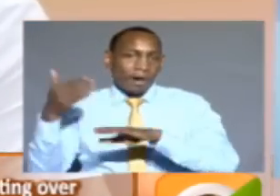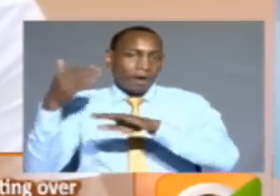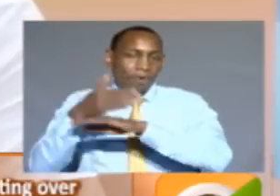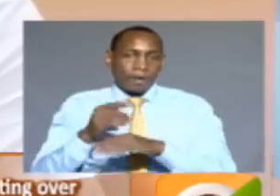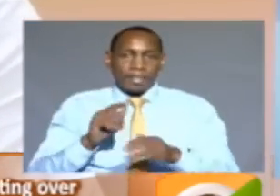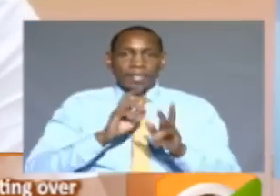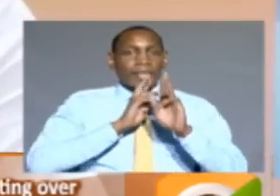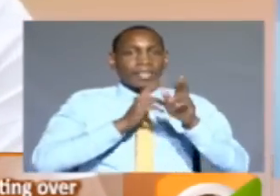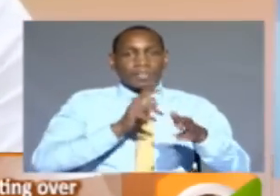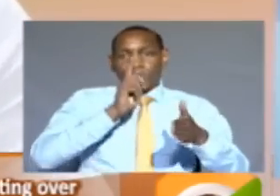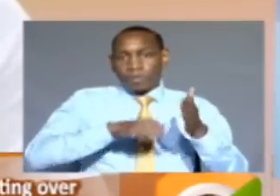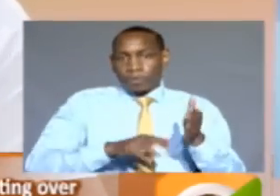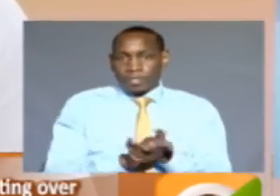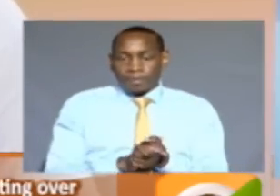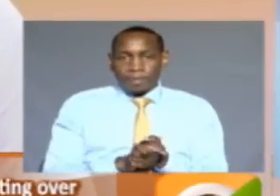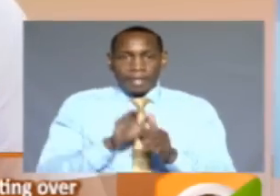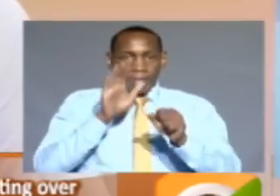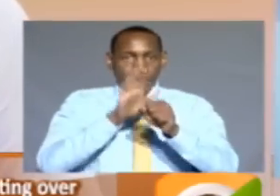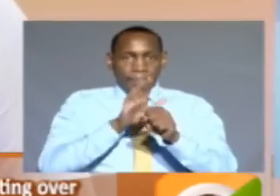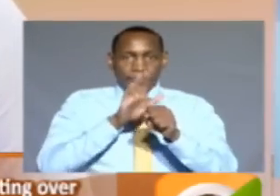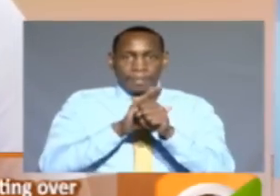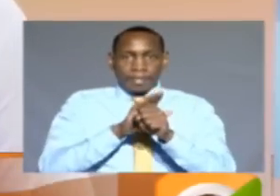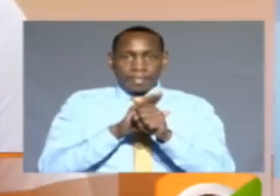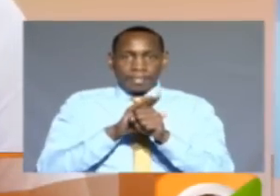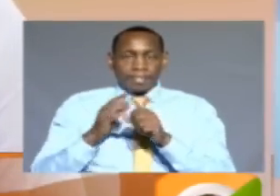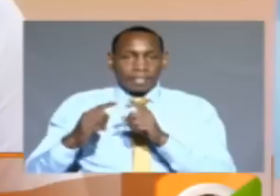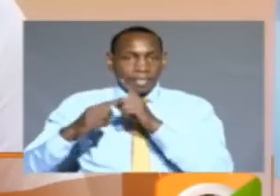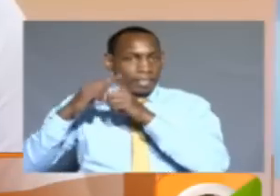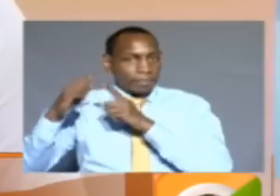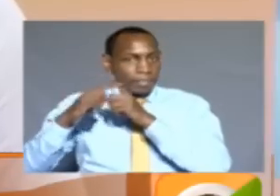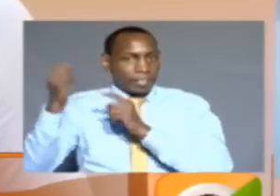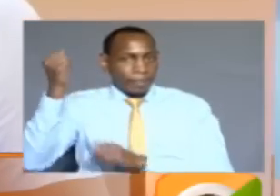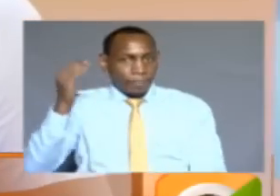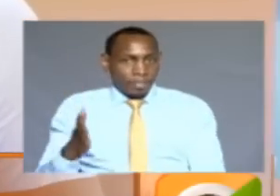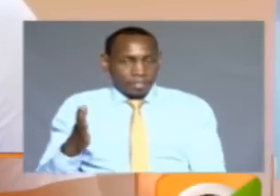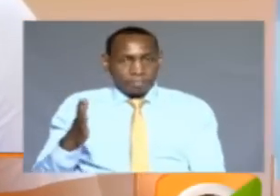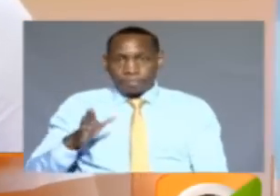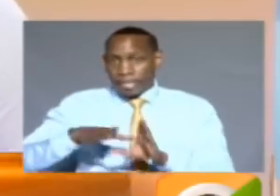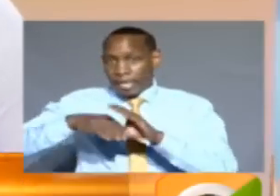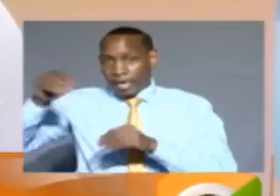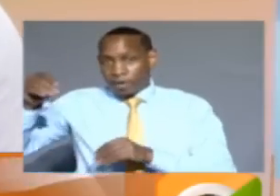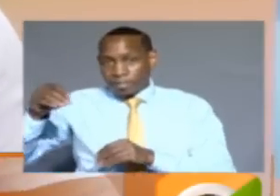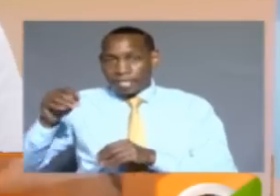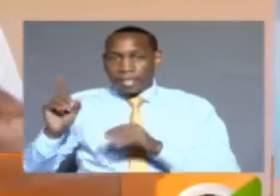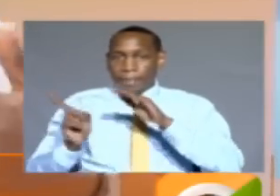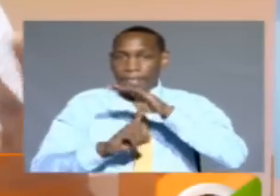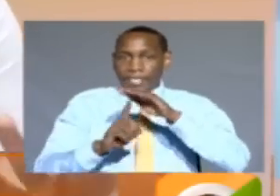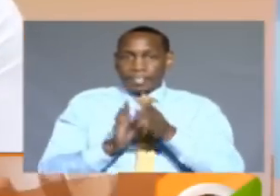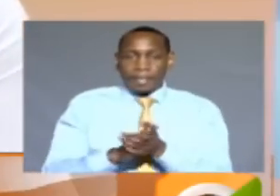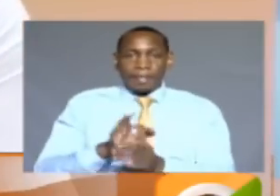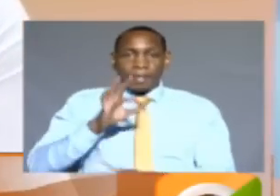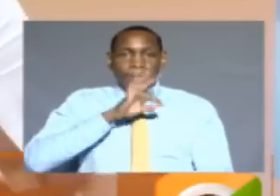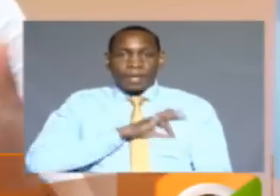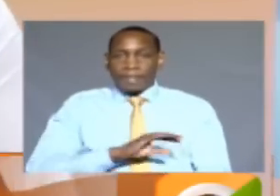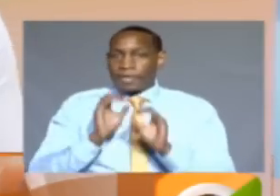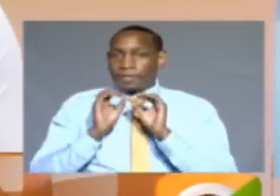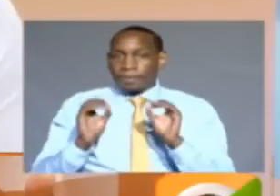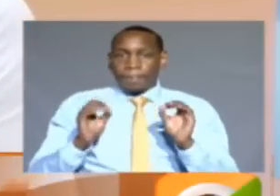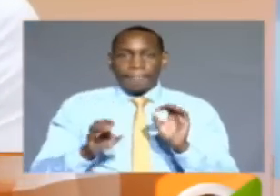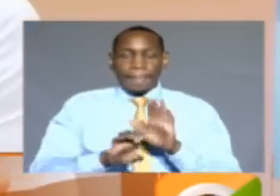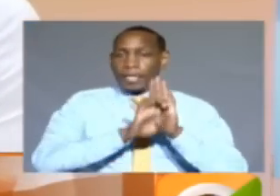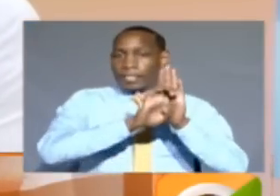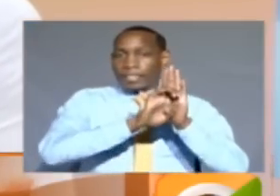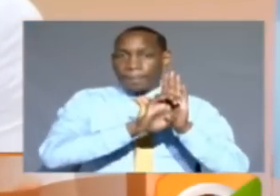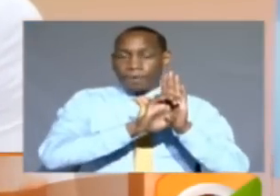is the result? The result is so many experienced politicians out of the mainstream. We don't benefit from, for